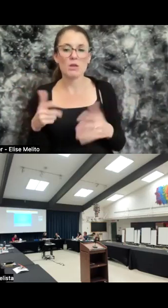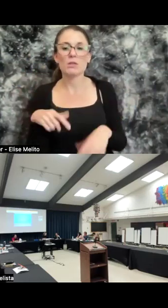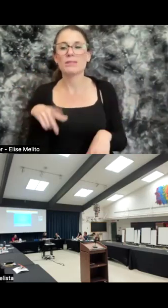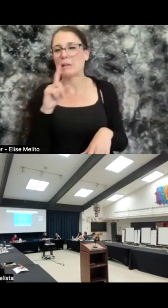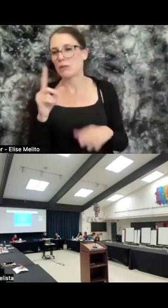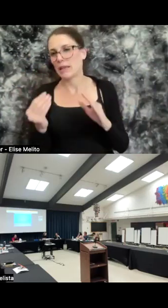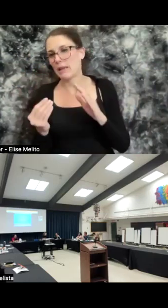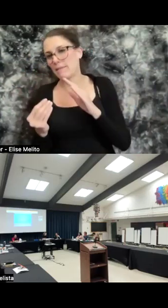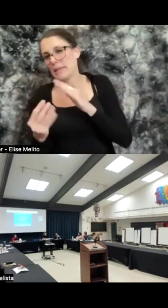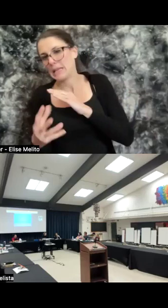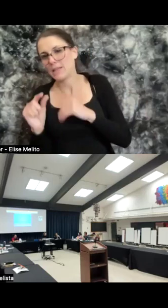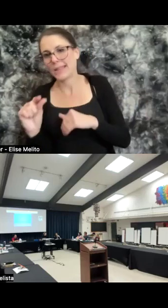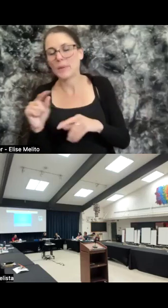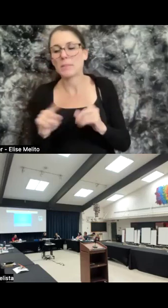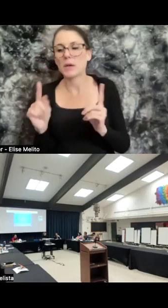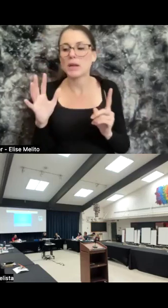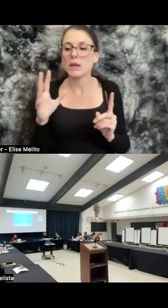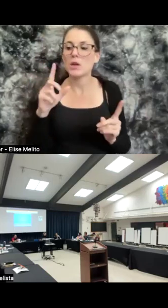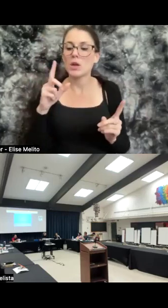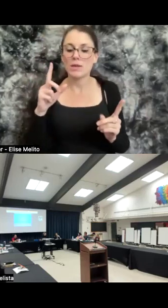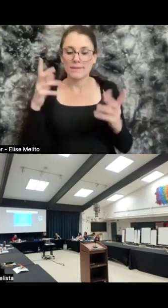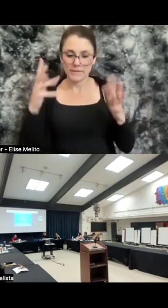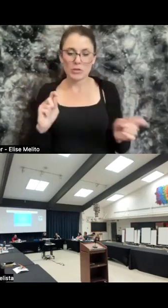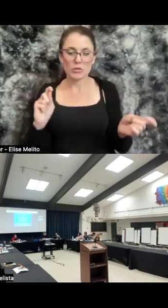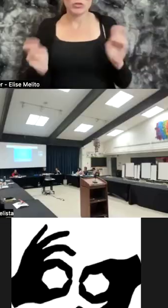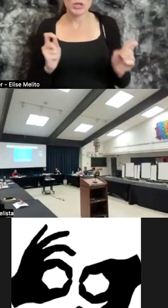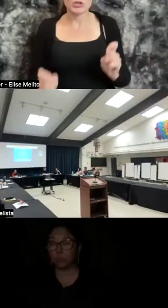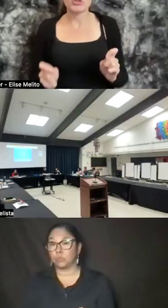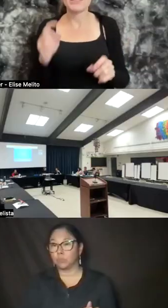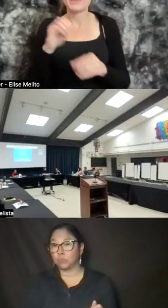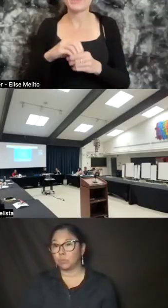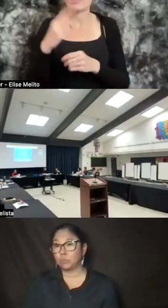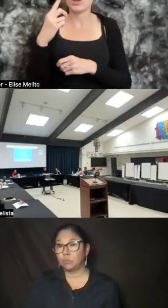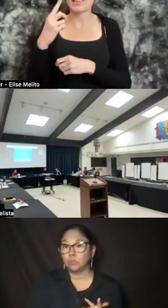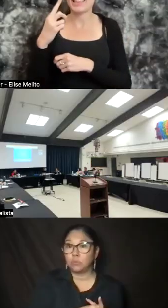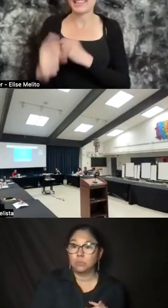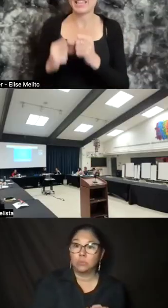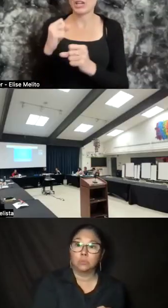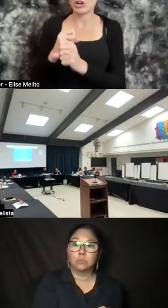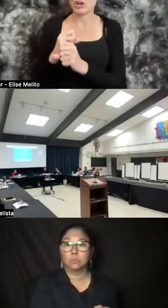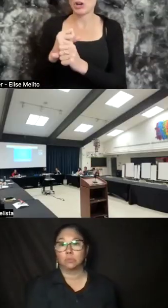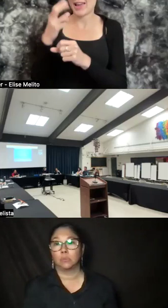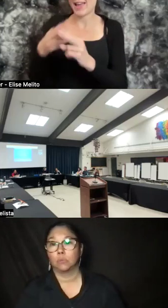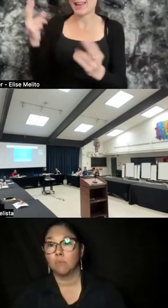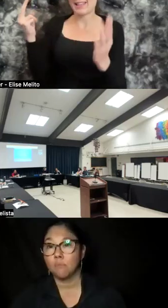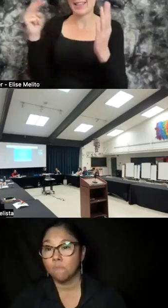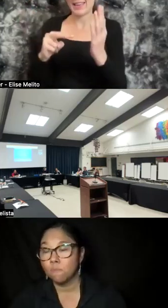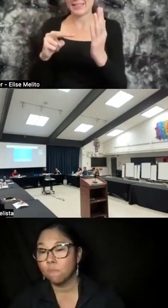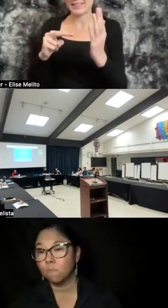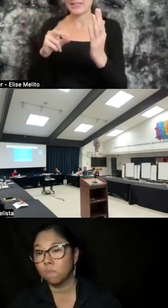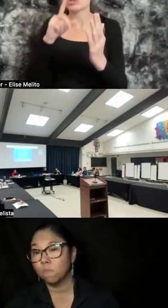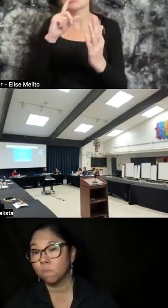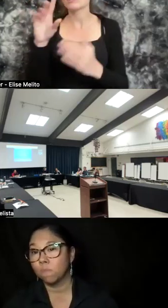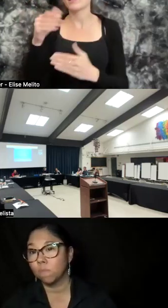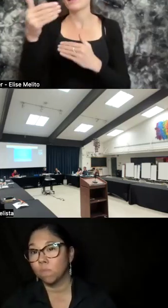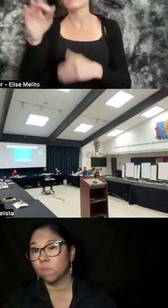bit, we made some changes in the year at a glance. Our February meeting